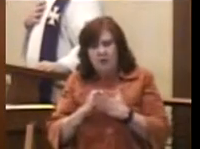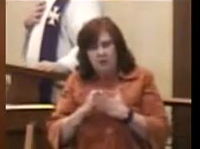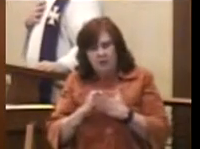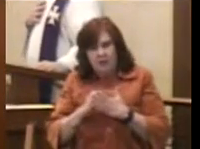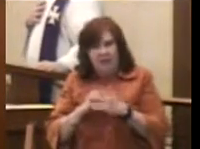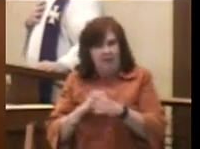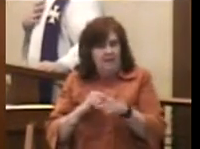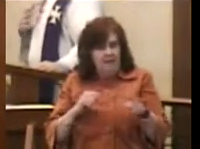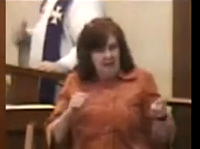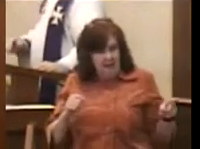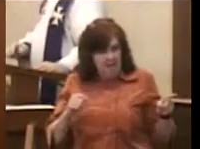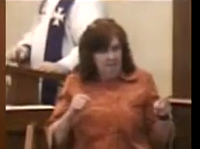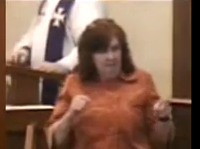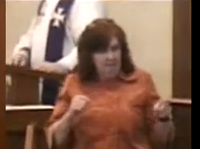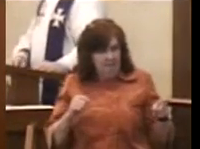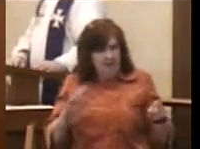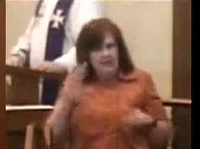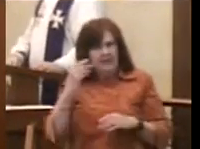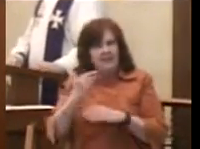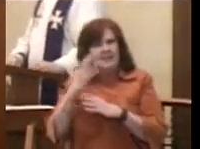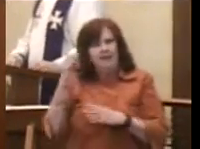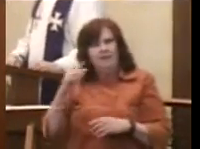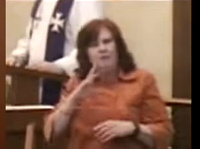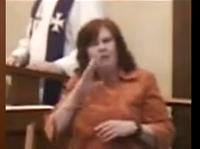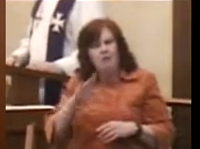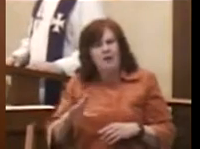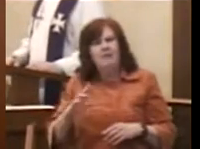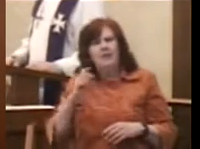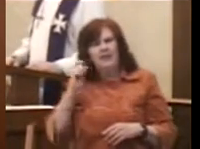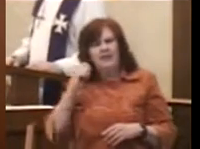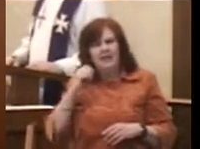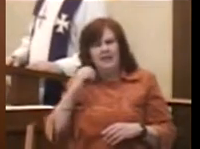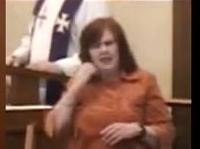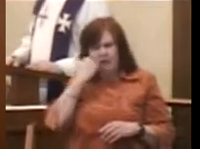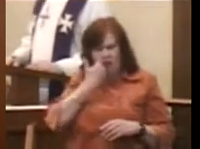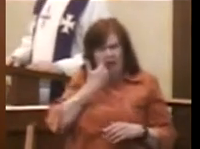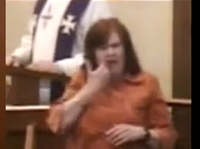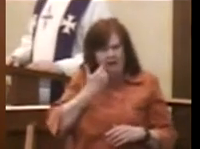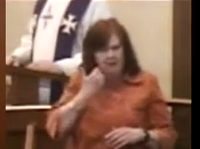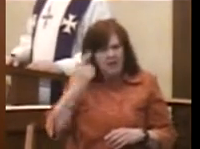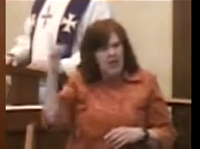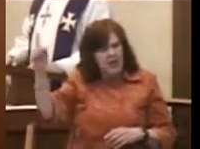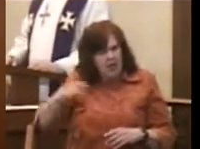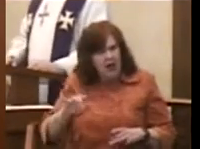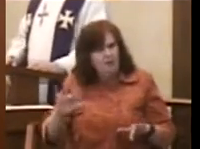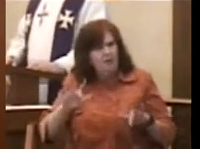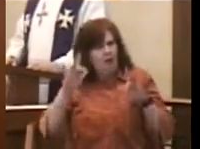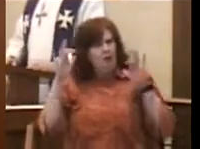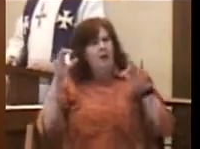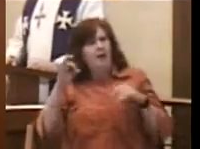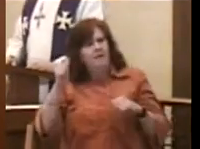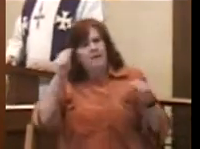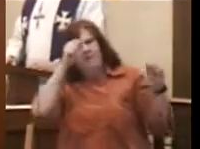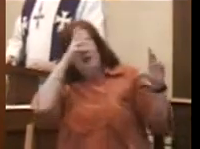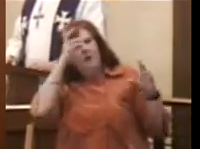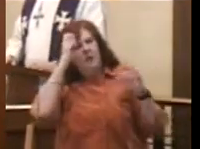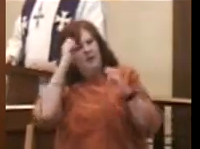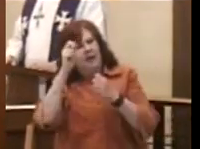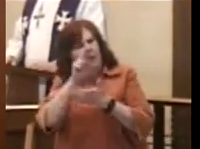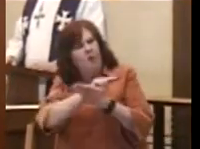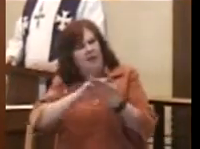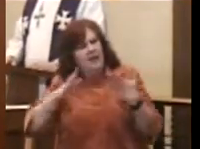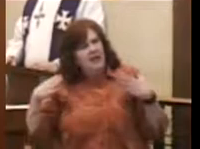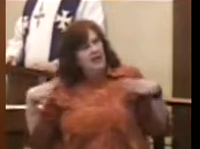them the Son of Man will be ashamed when he comes in the glory of his Father with the holy